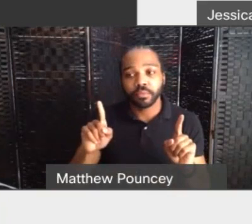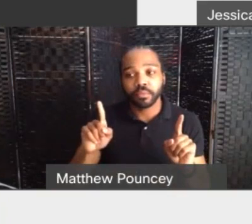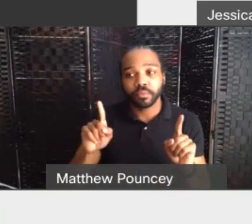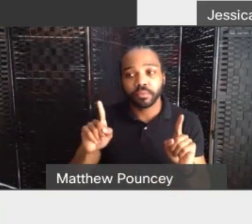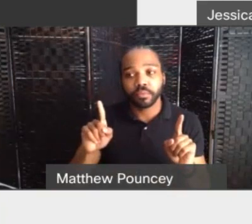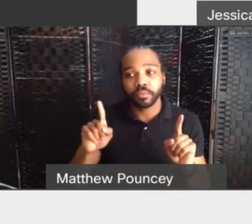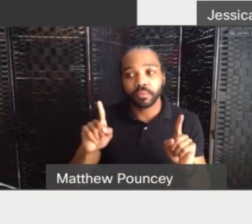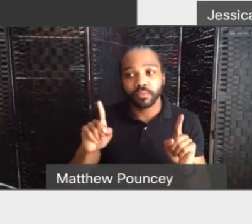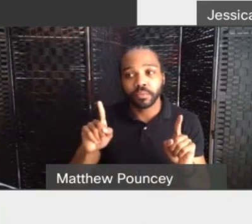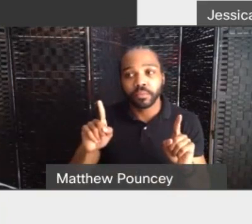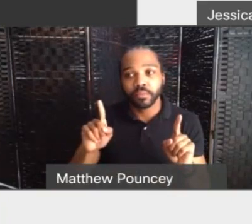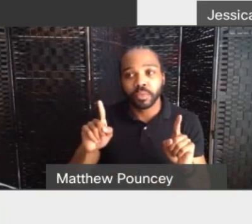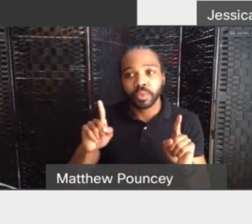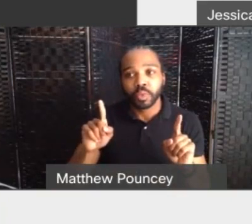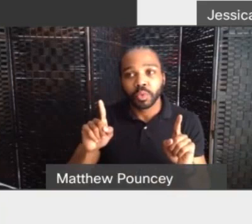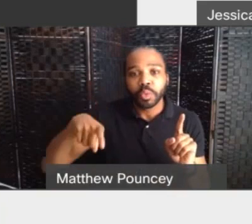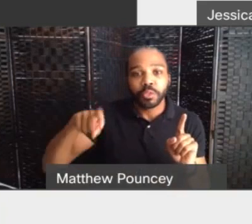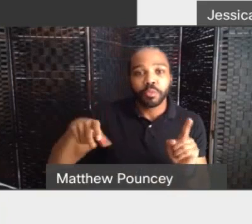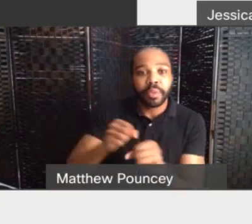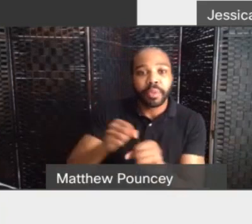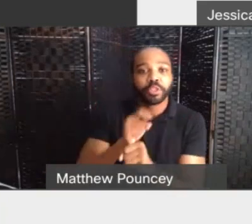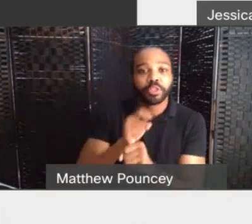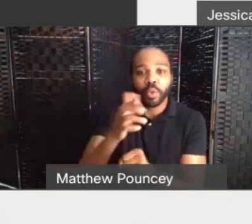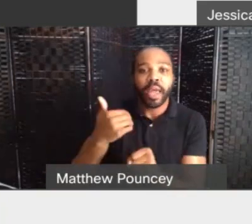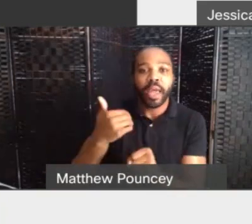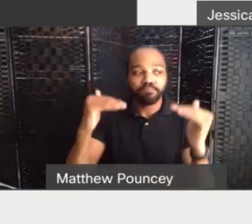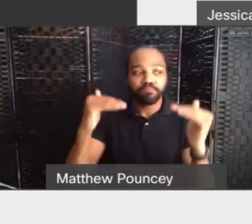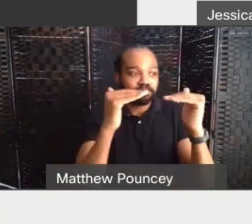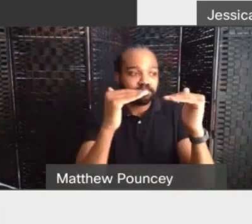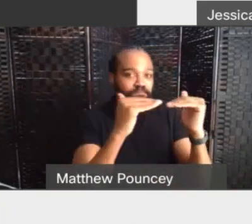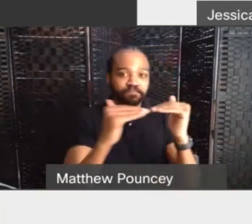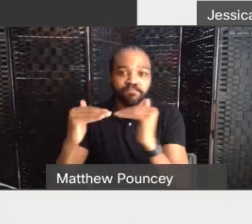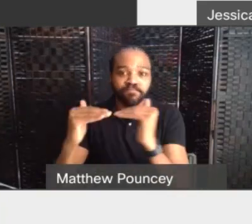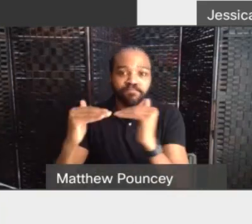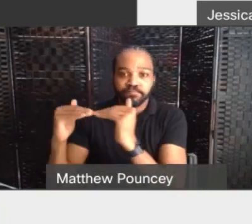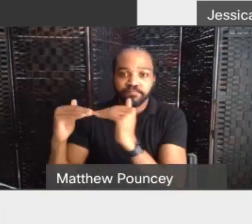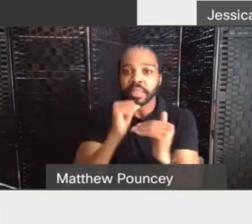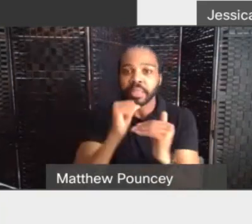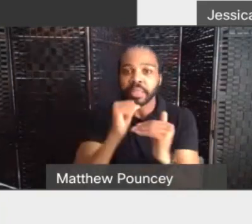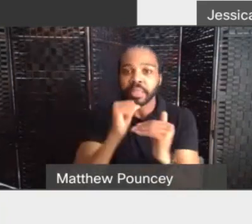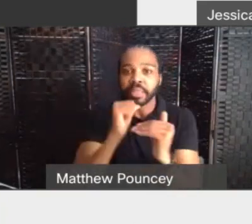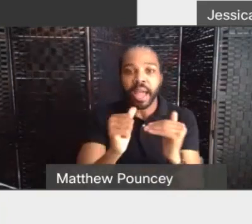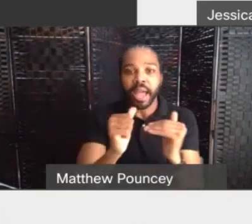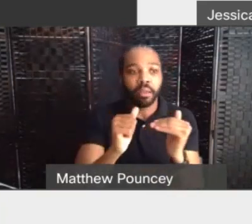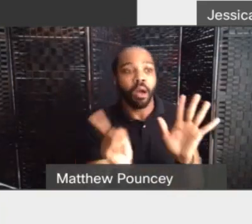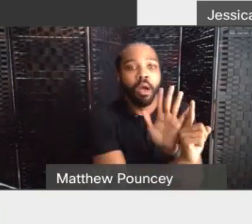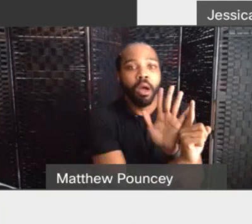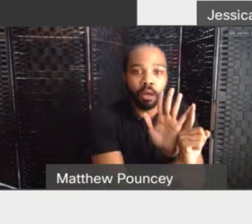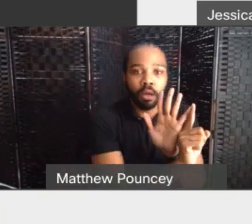have an equitable situation going where we're not knocking other people off who are also